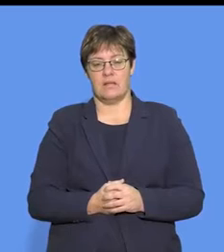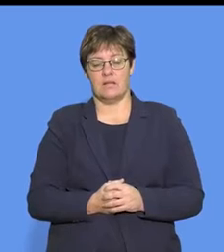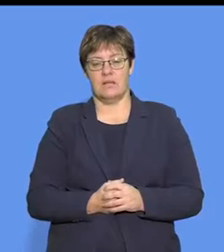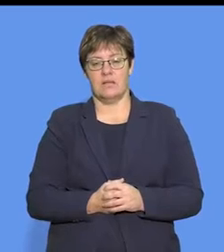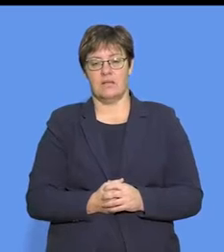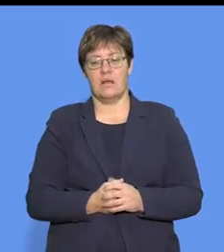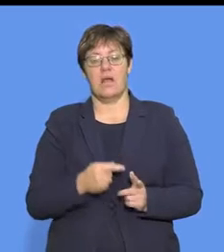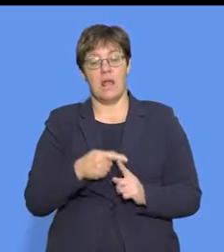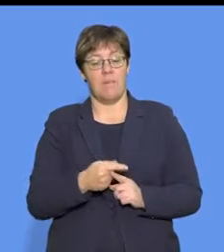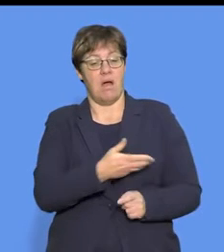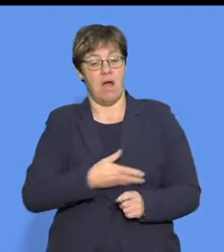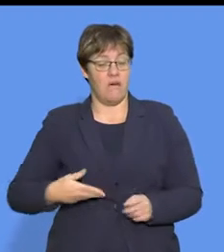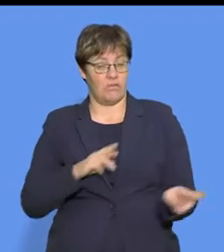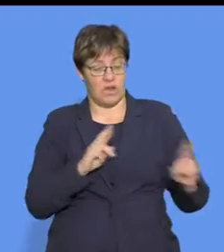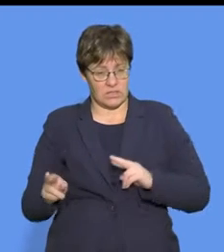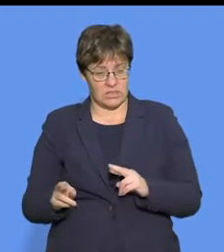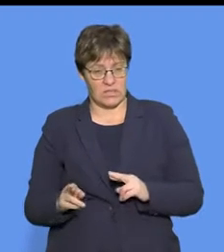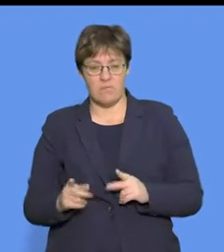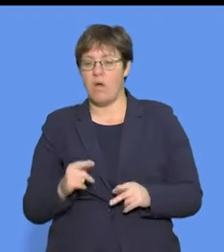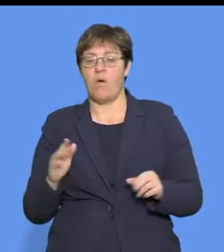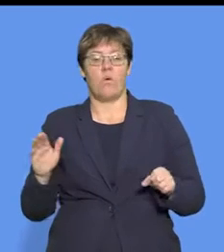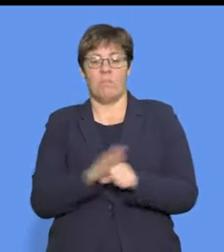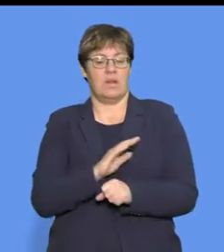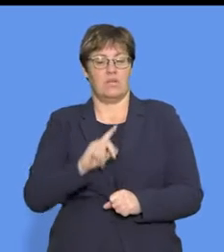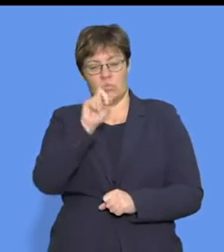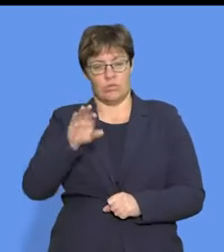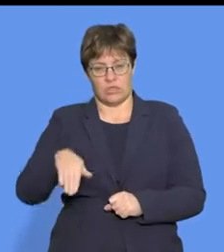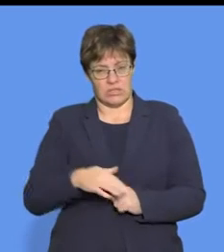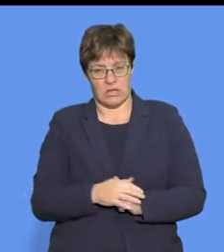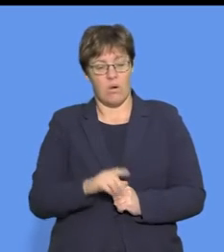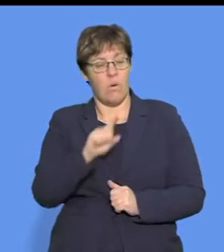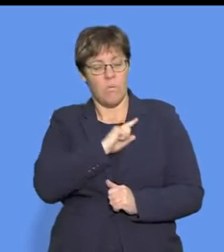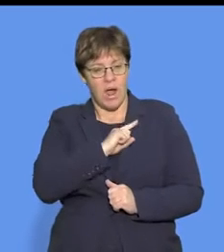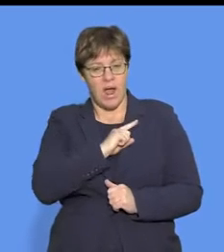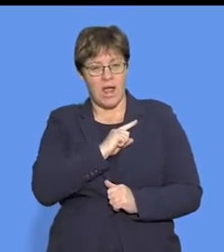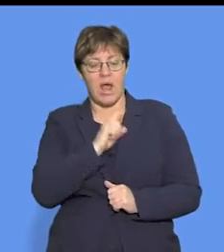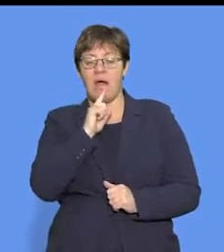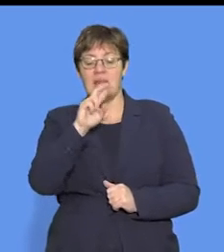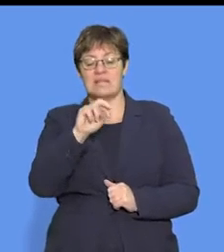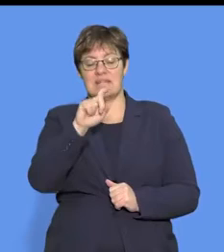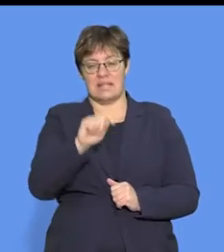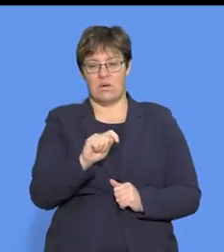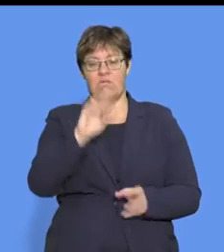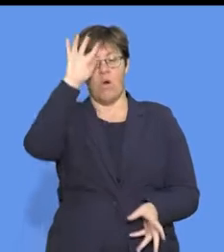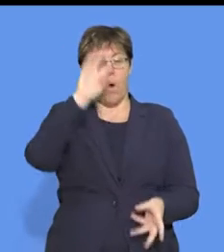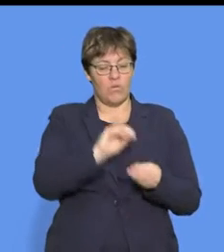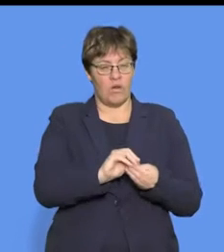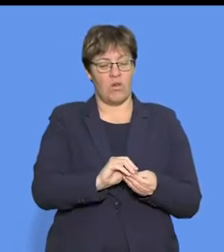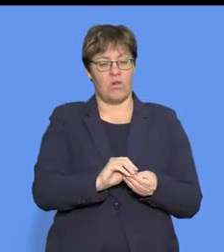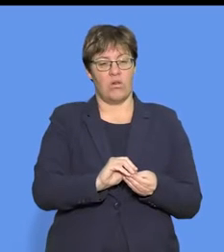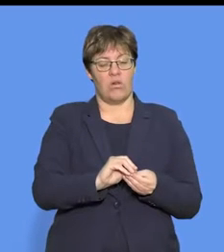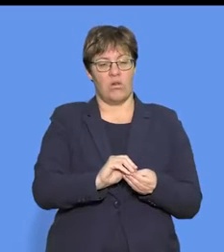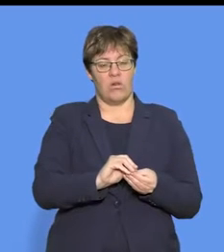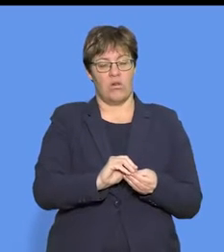So in terms of my half reactions, I've not completed the question because it asked me for the net